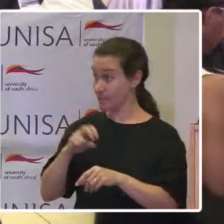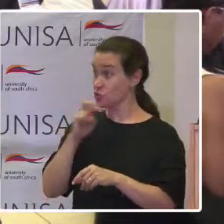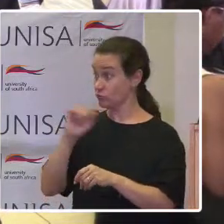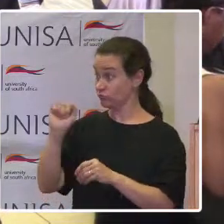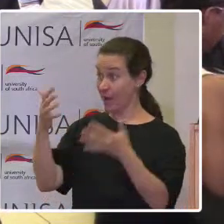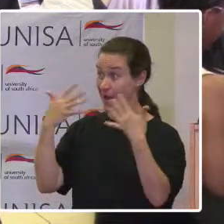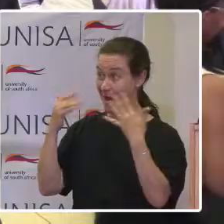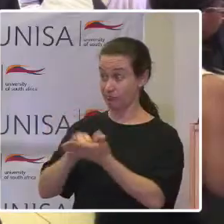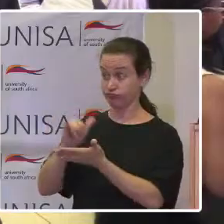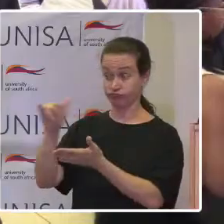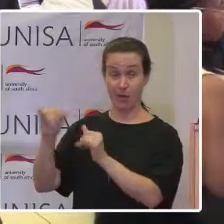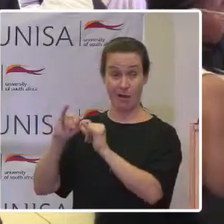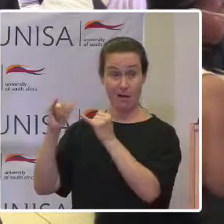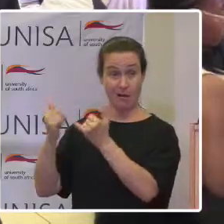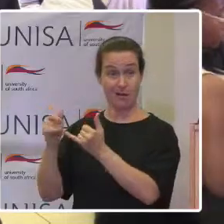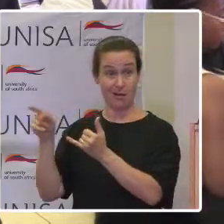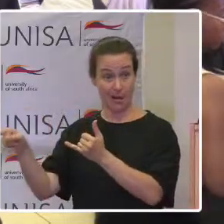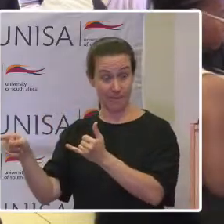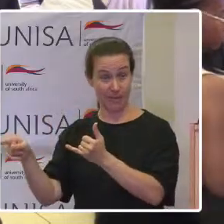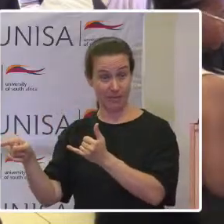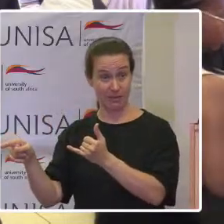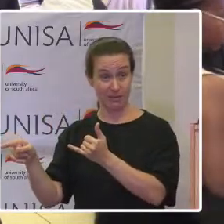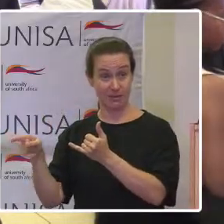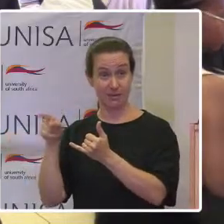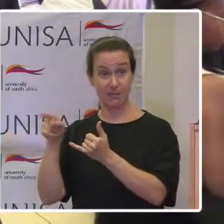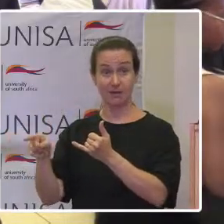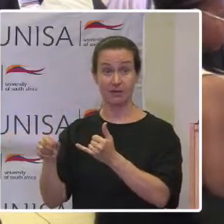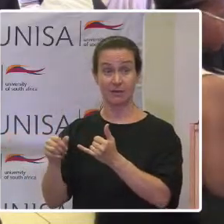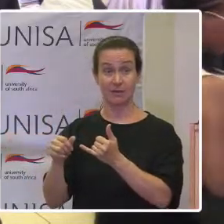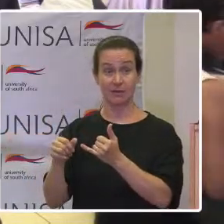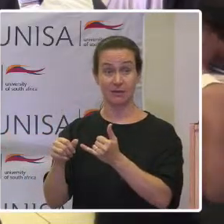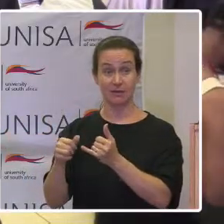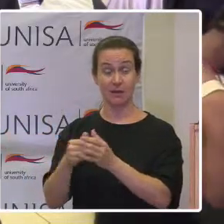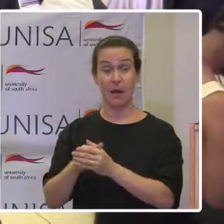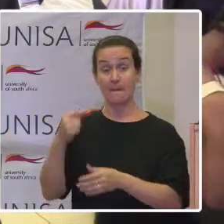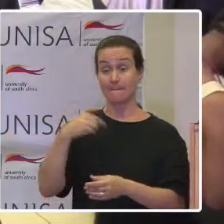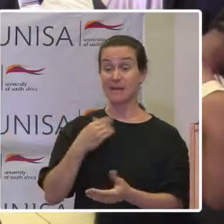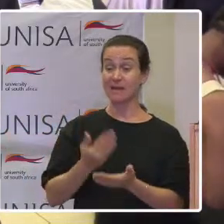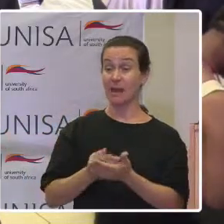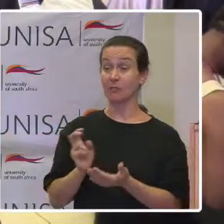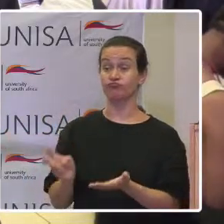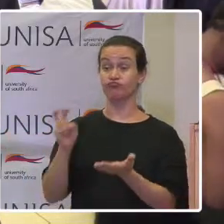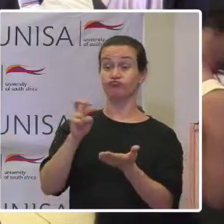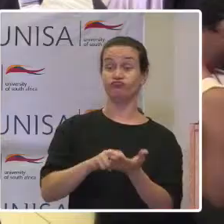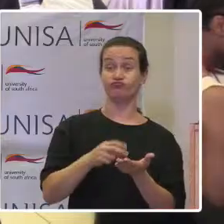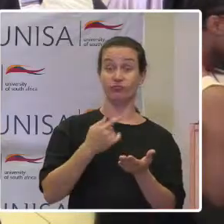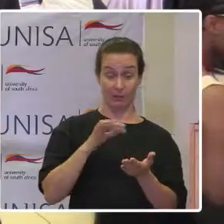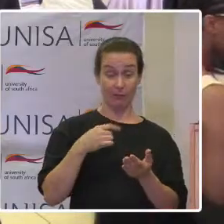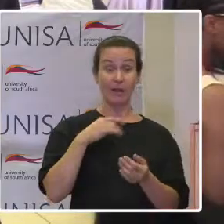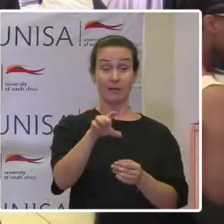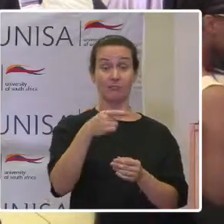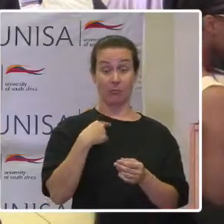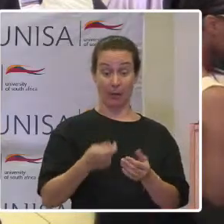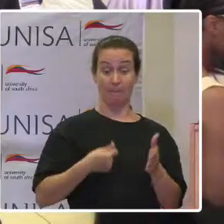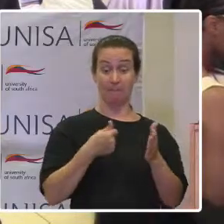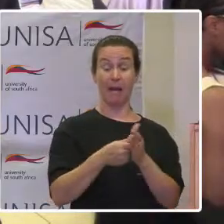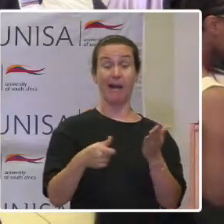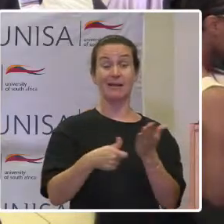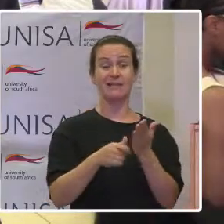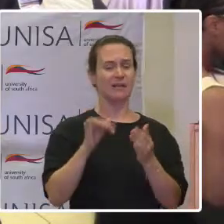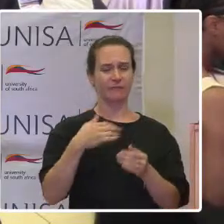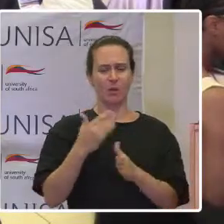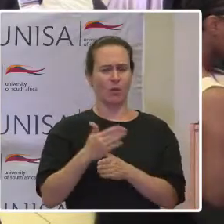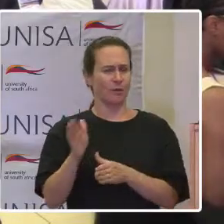remember, employment comes first, because I can't get on a plane while I don't work. So what is the actual census